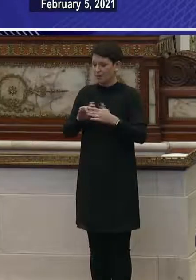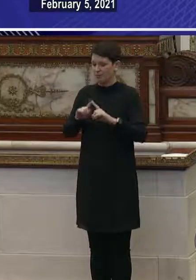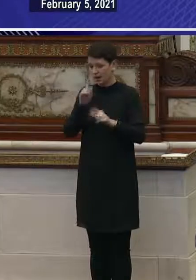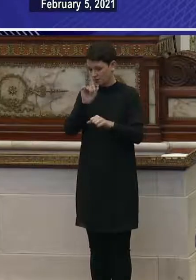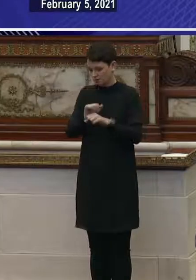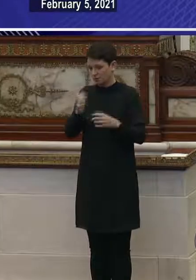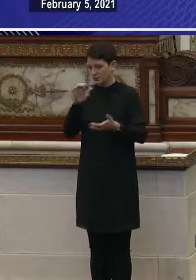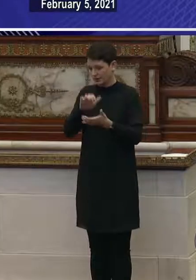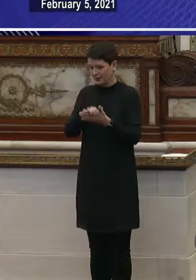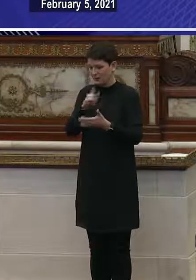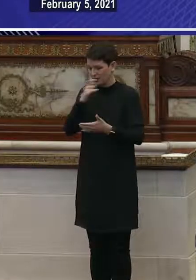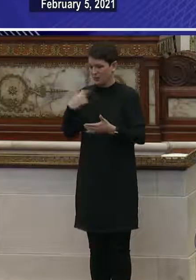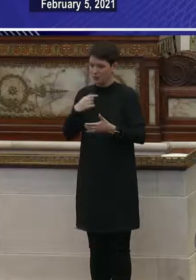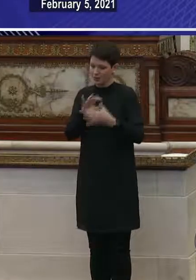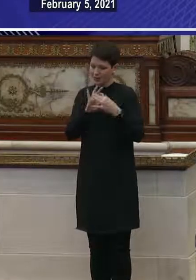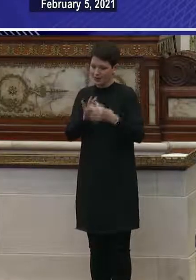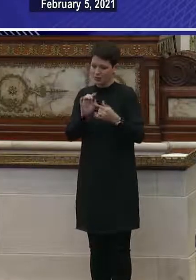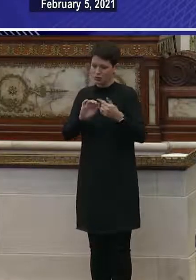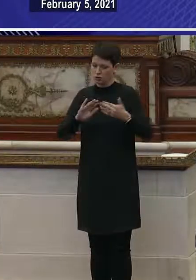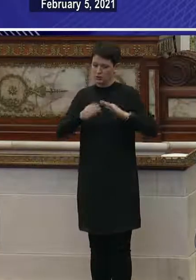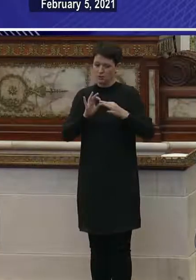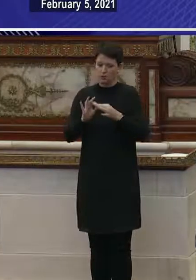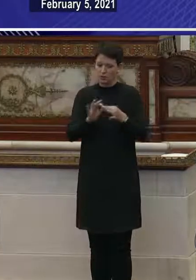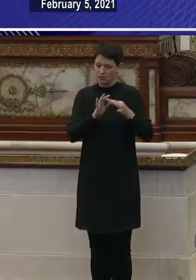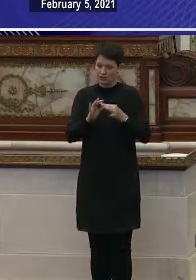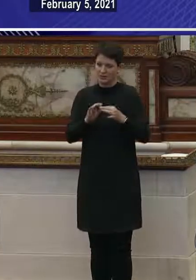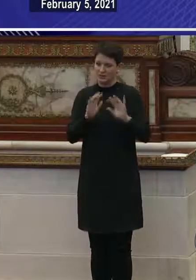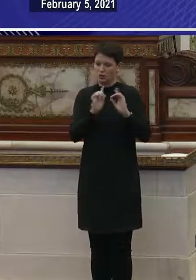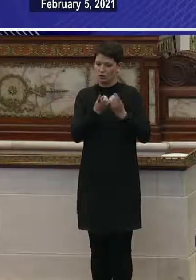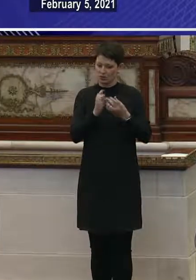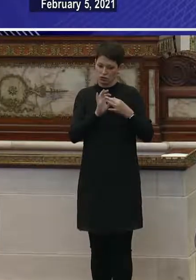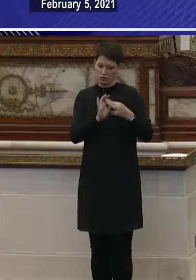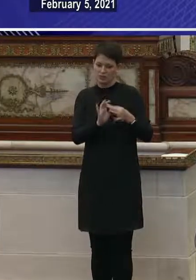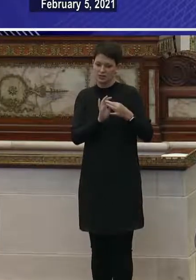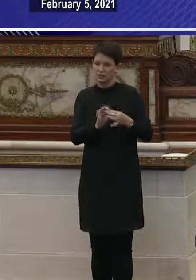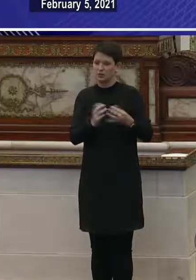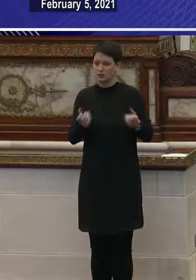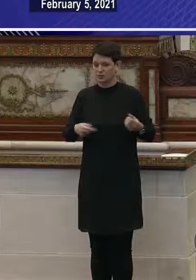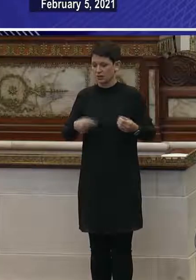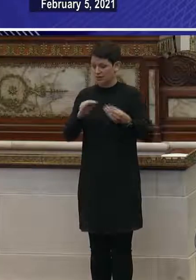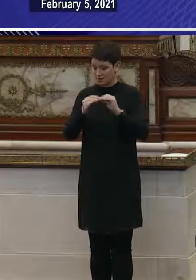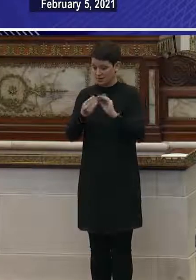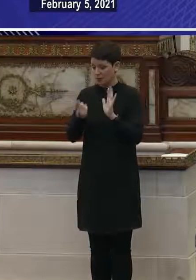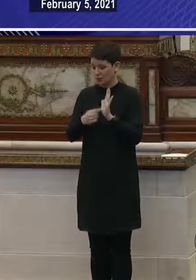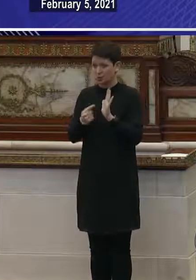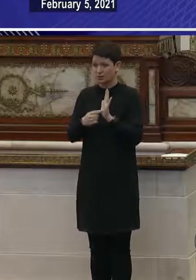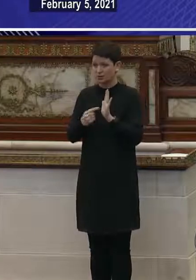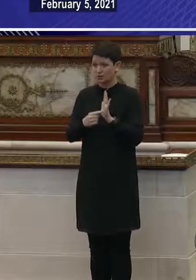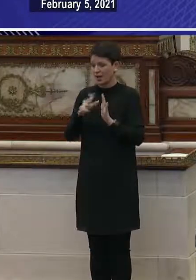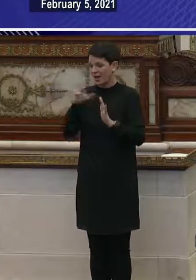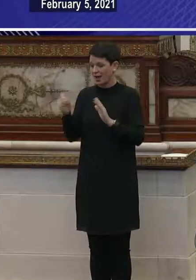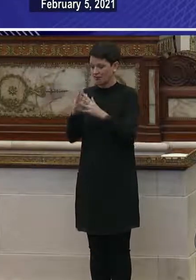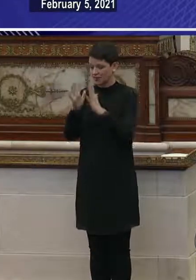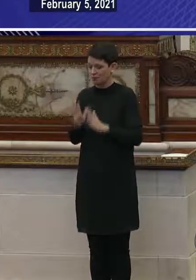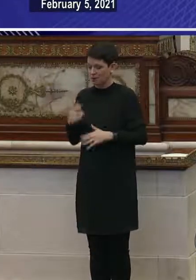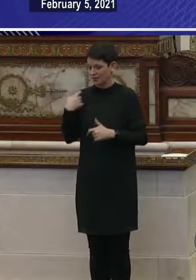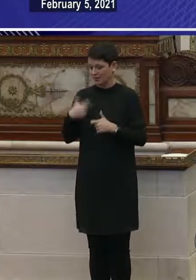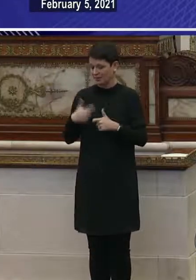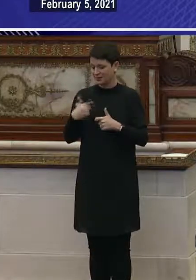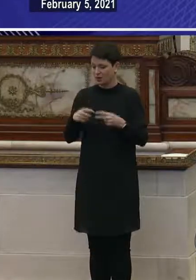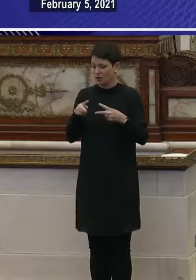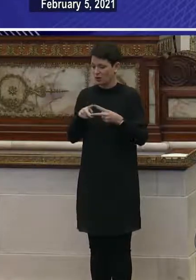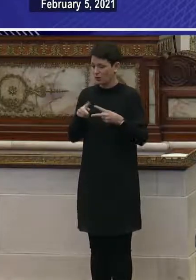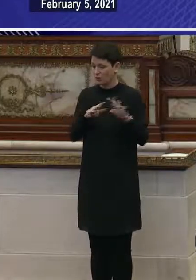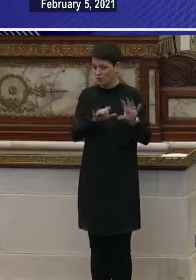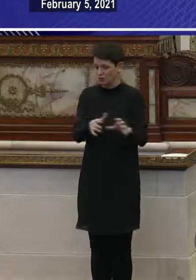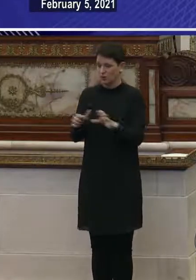do think that because we are so connected to our communities and our district, that I think that the numbers in terms of African American and Latinos who